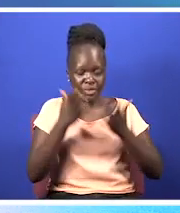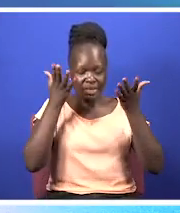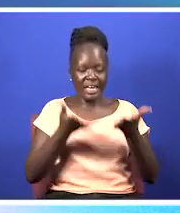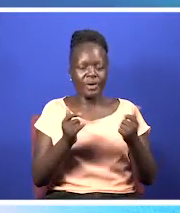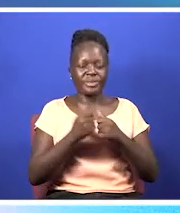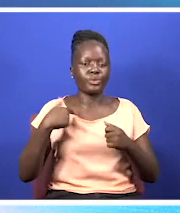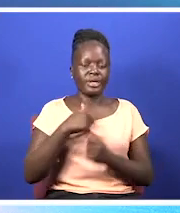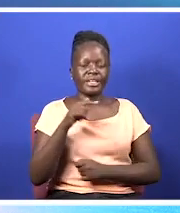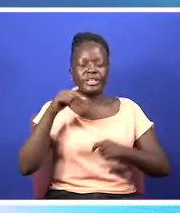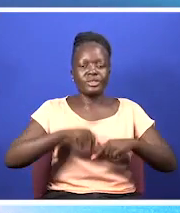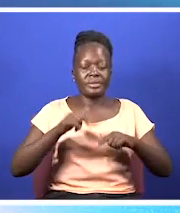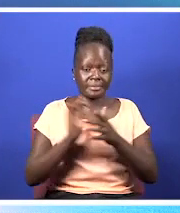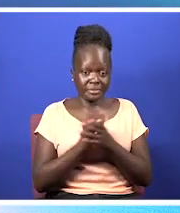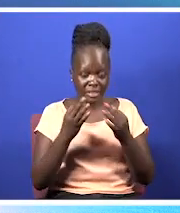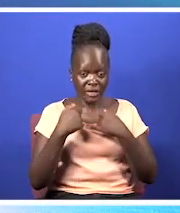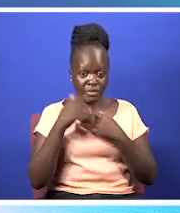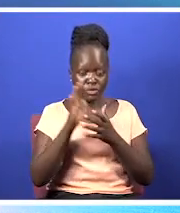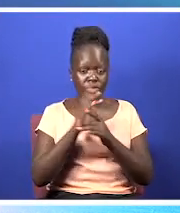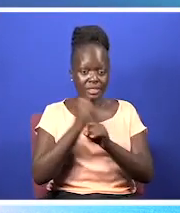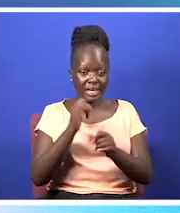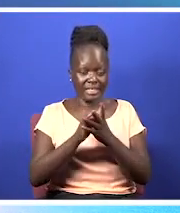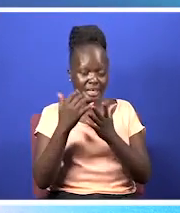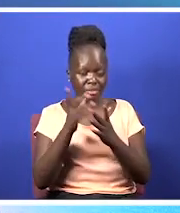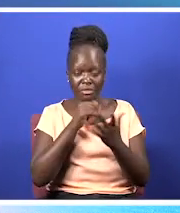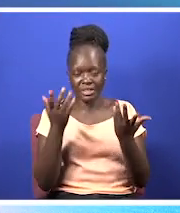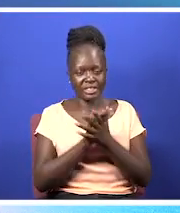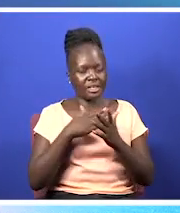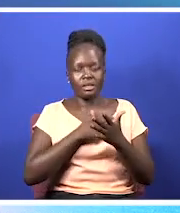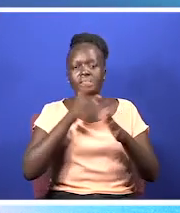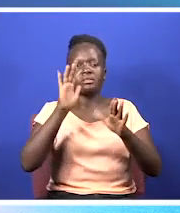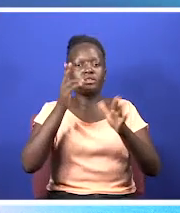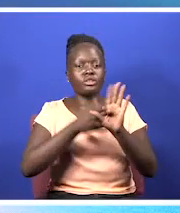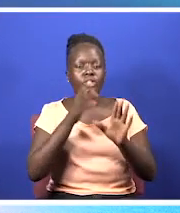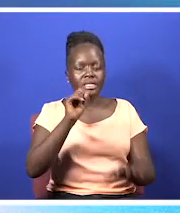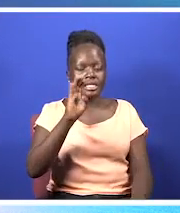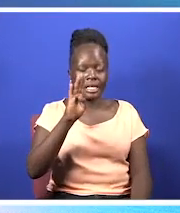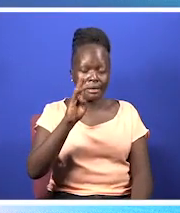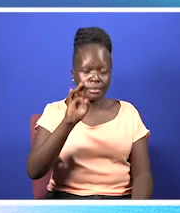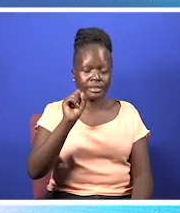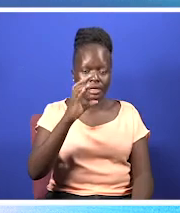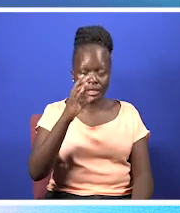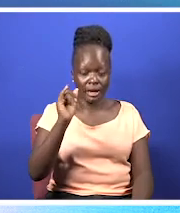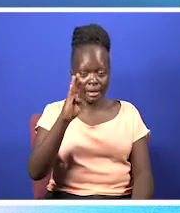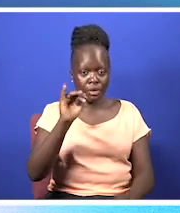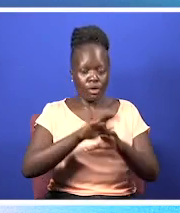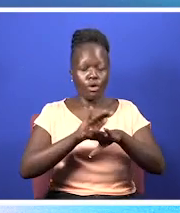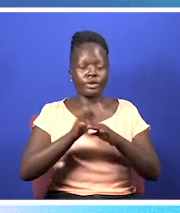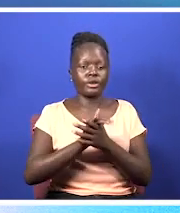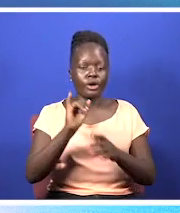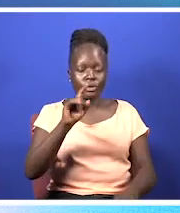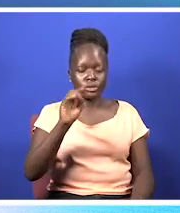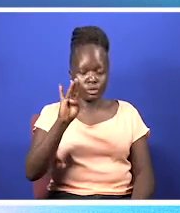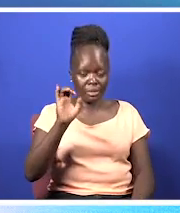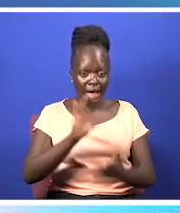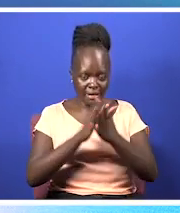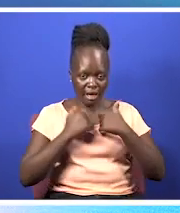you with us today. If you haven't done so before, please subscribe to our YouTube channel and click on the bell icon